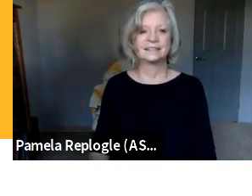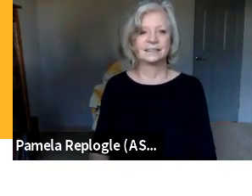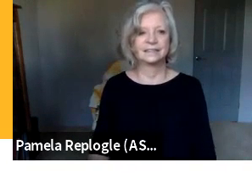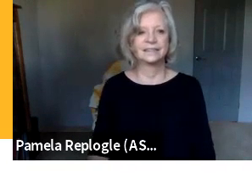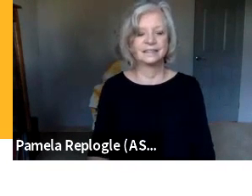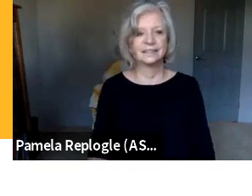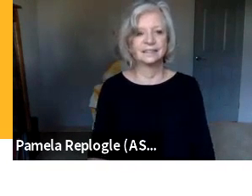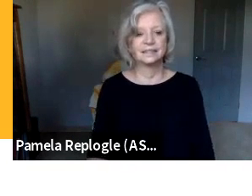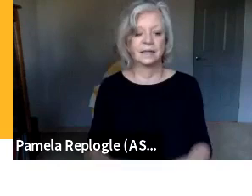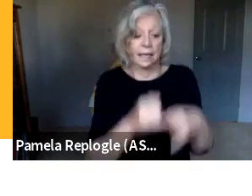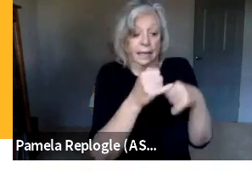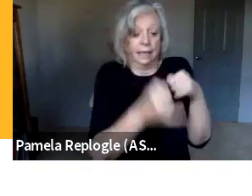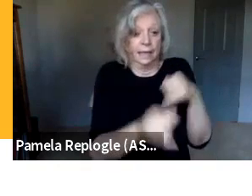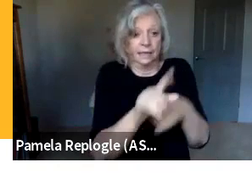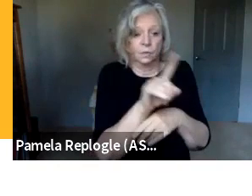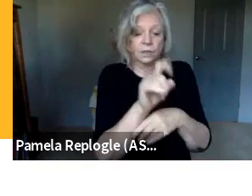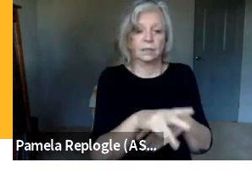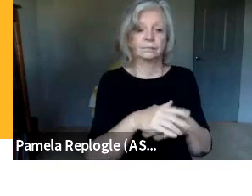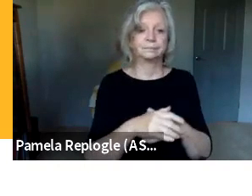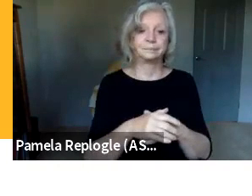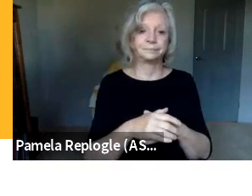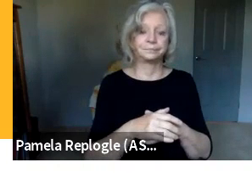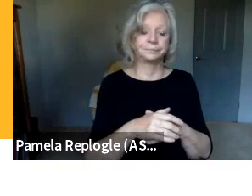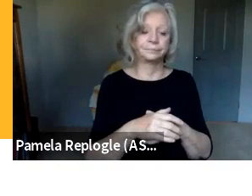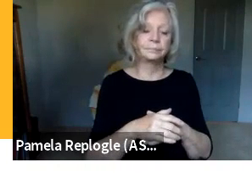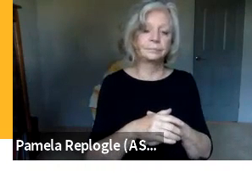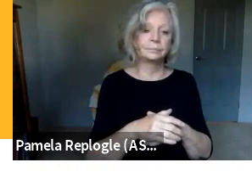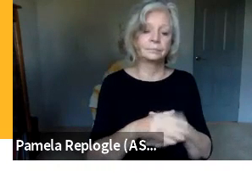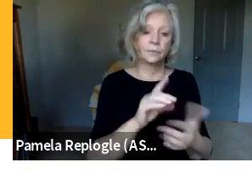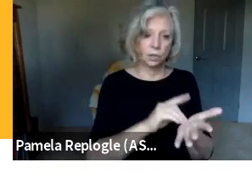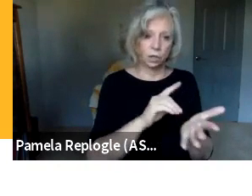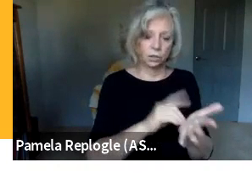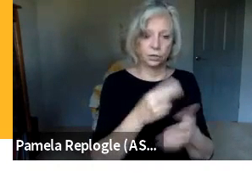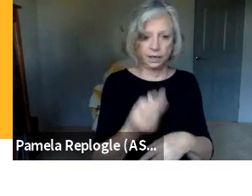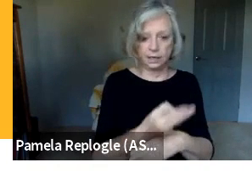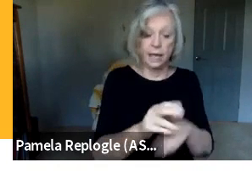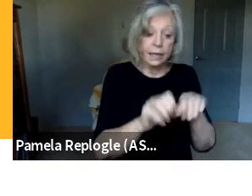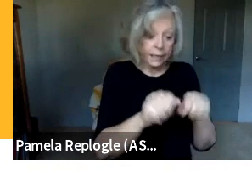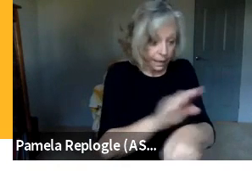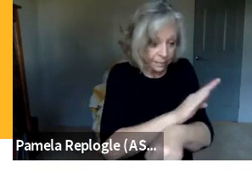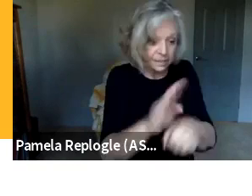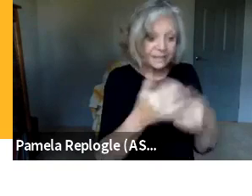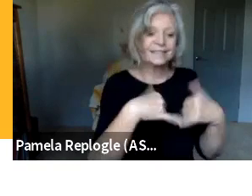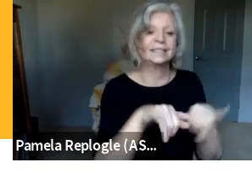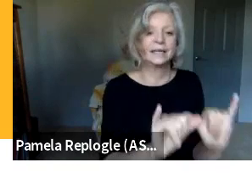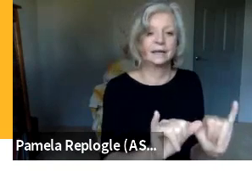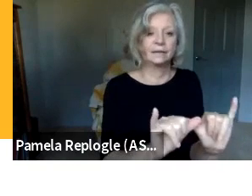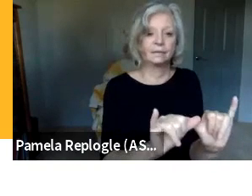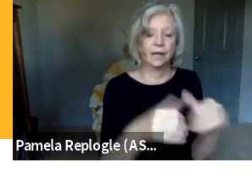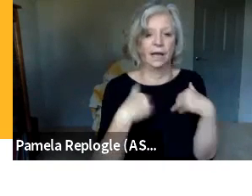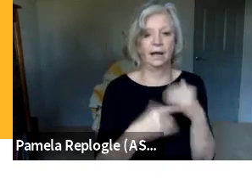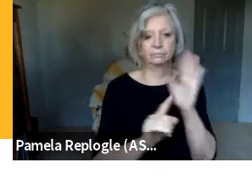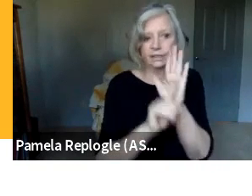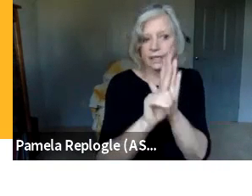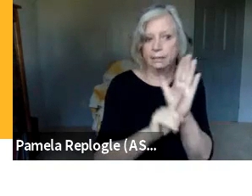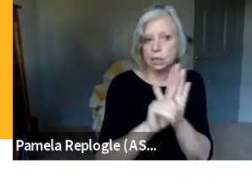Thank you. And the last question in this section, Dr. Hernandez, is can businesses still conduct temperature checks